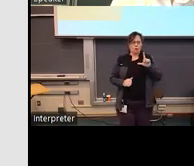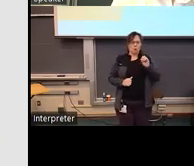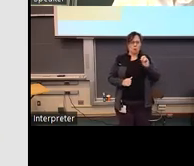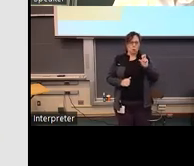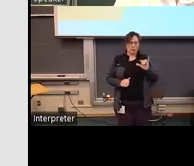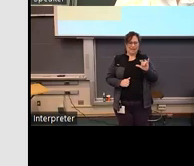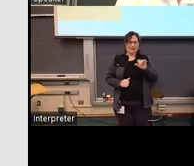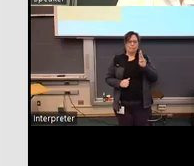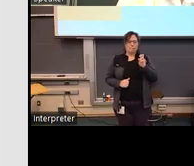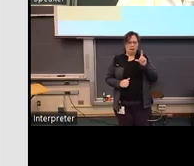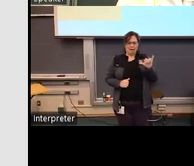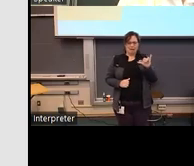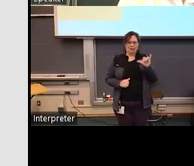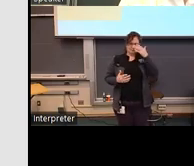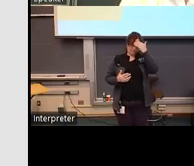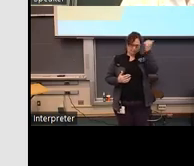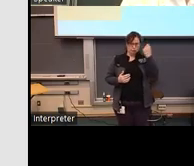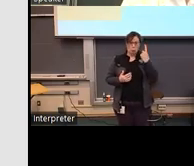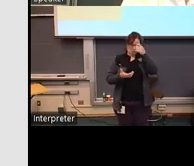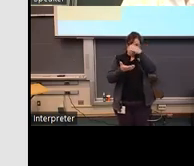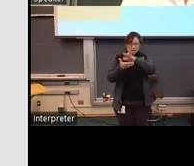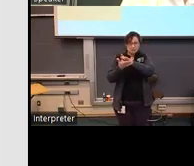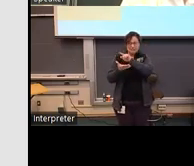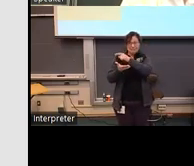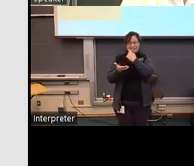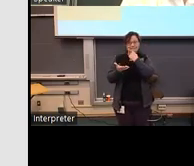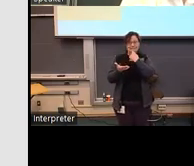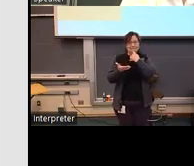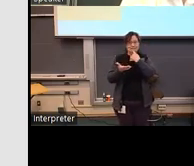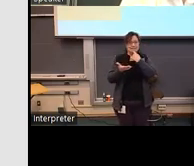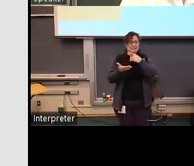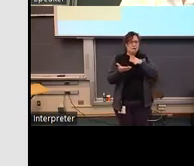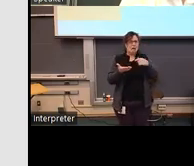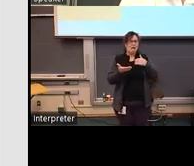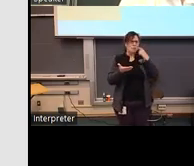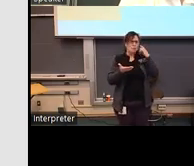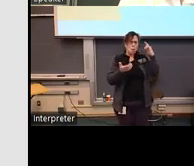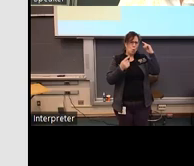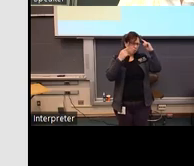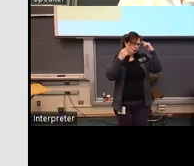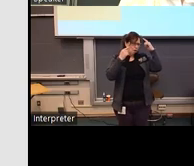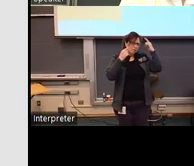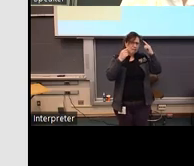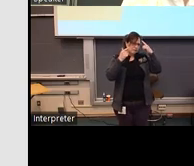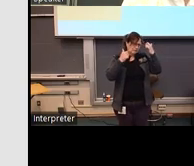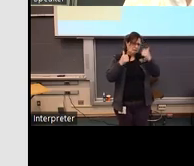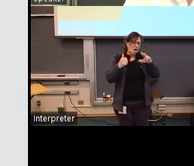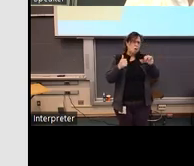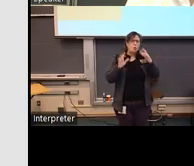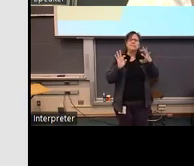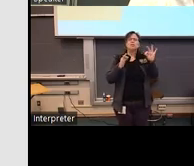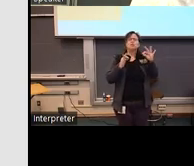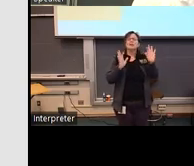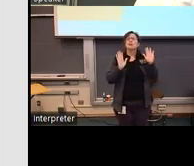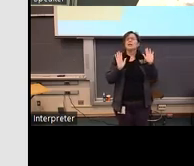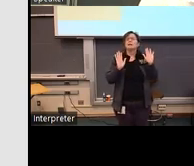had a husband who insisted on the first visit that she didn't have any cognitive decline. She was just distracted. She'd always